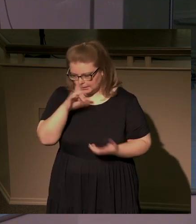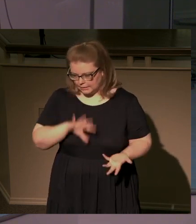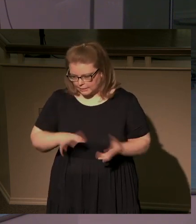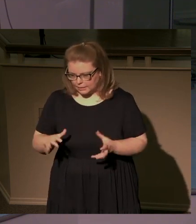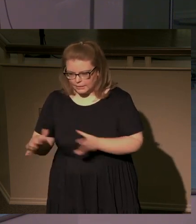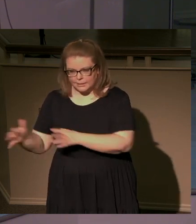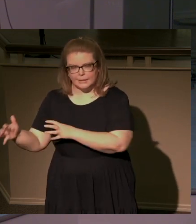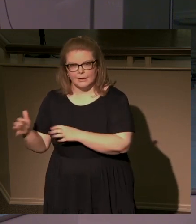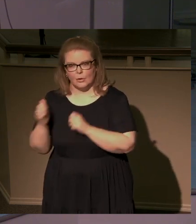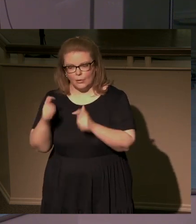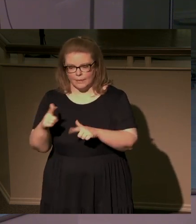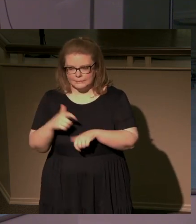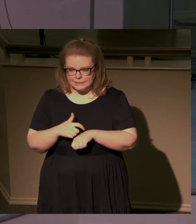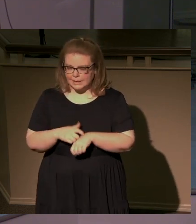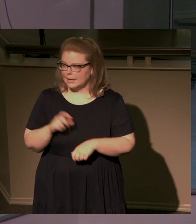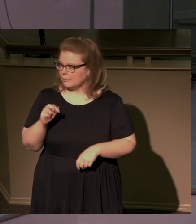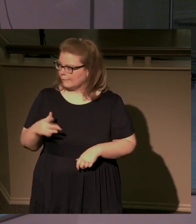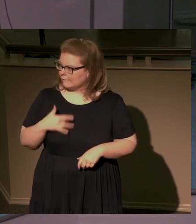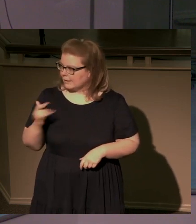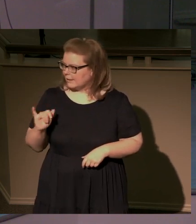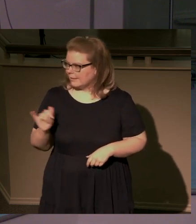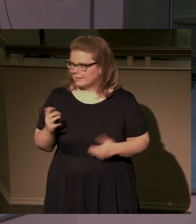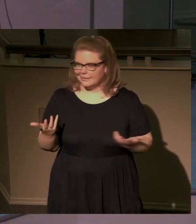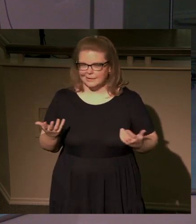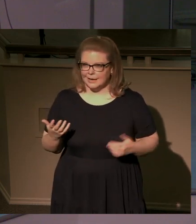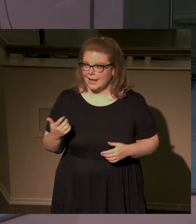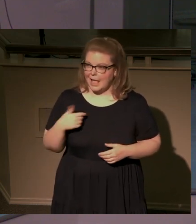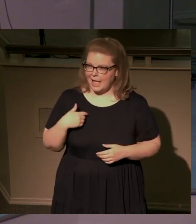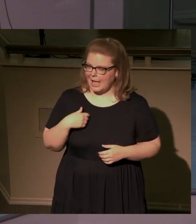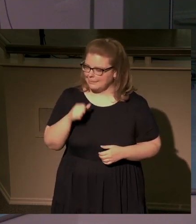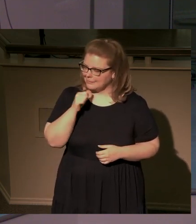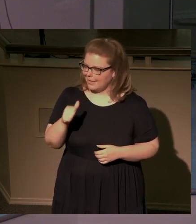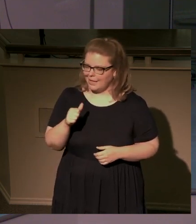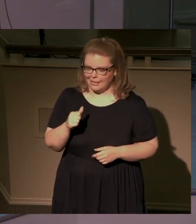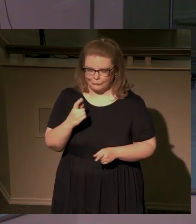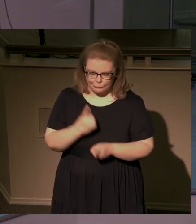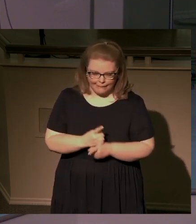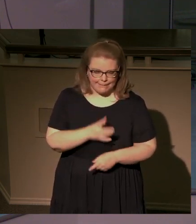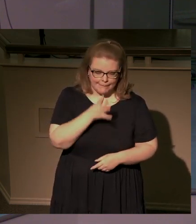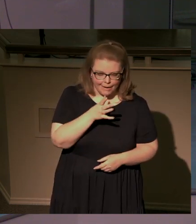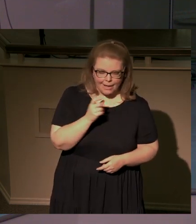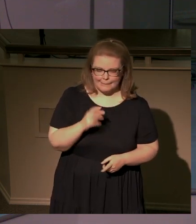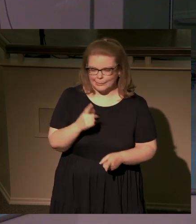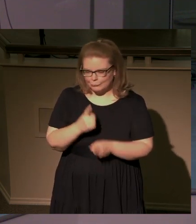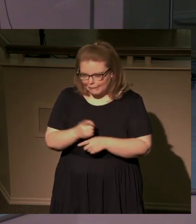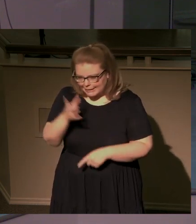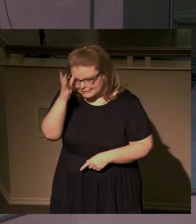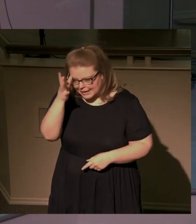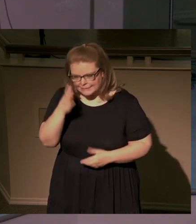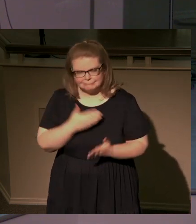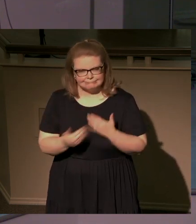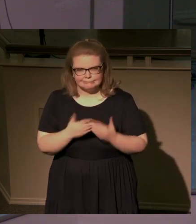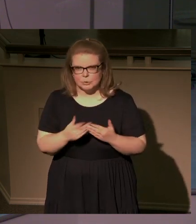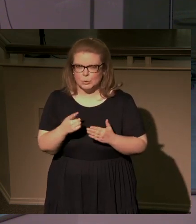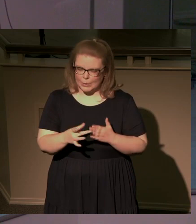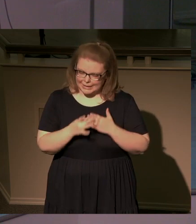step, while you feel like you're not the mom or the dad that you need to be. You're guiding them while the world is telling you all